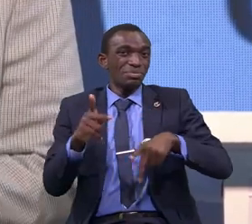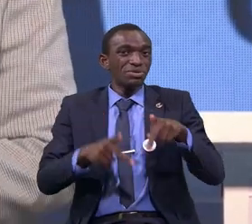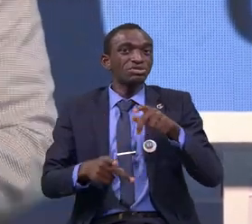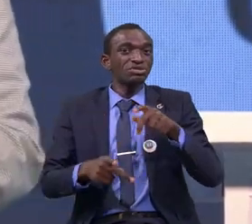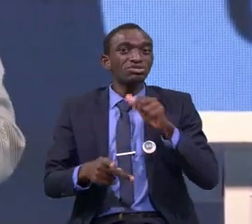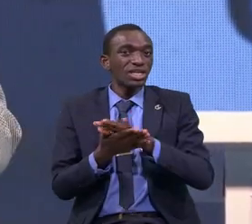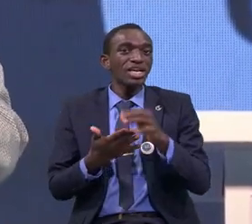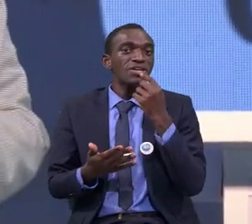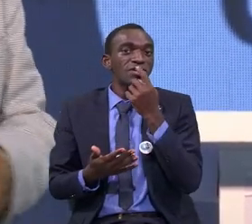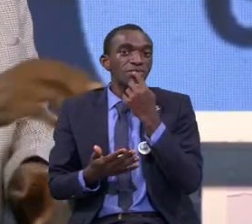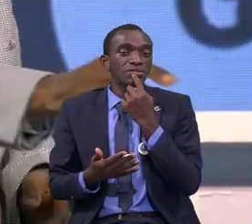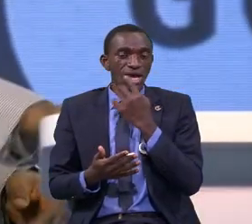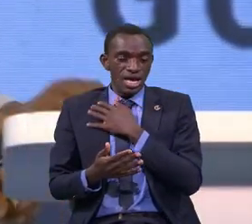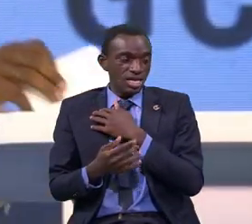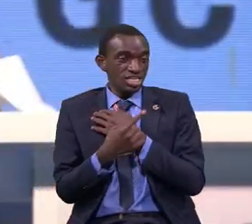to them.